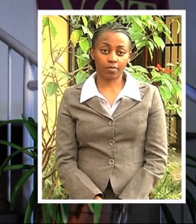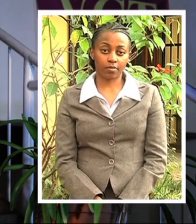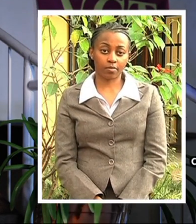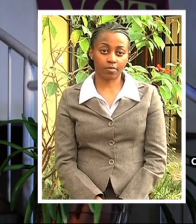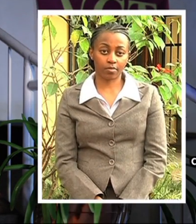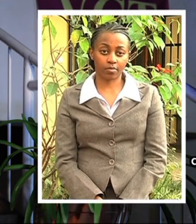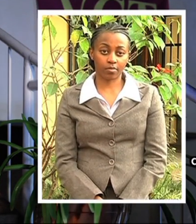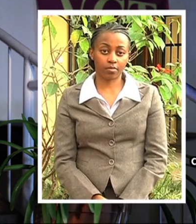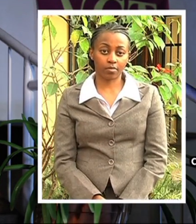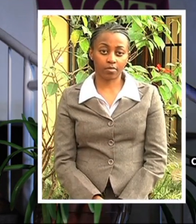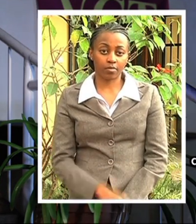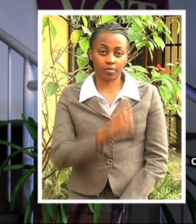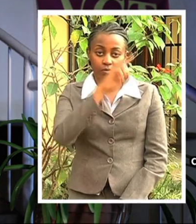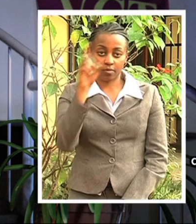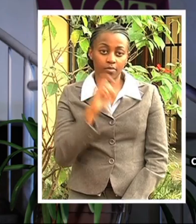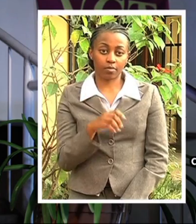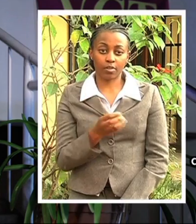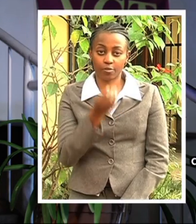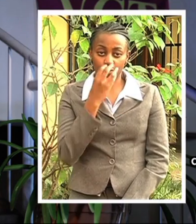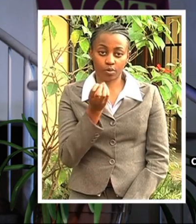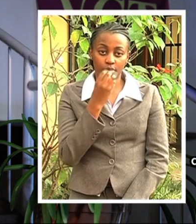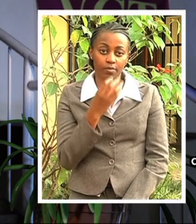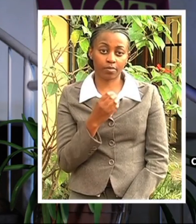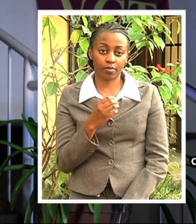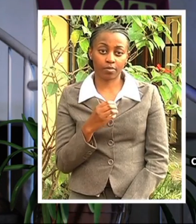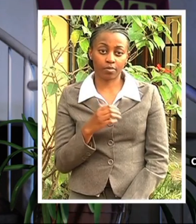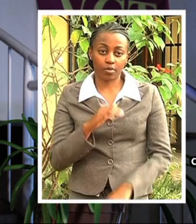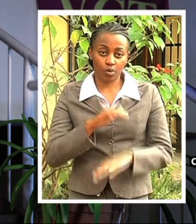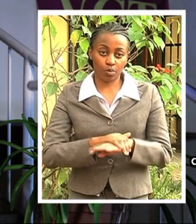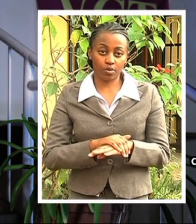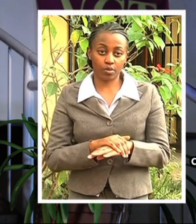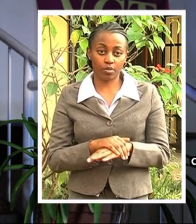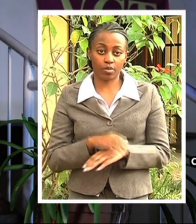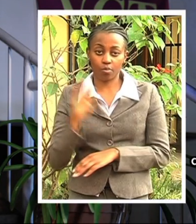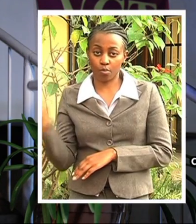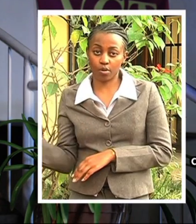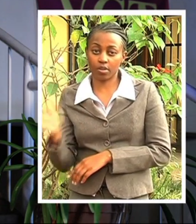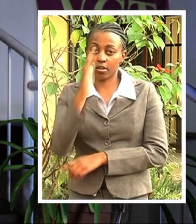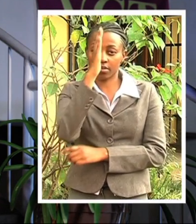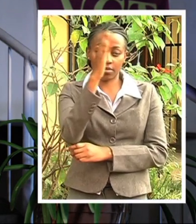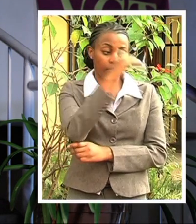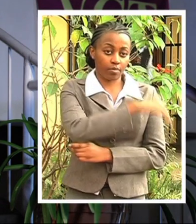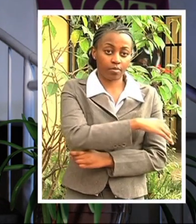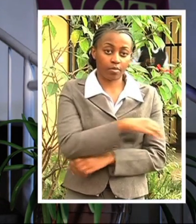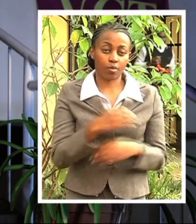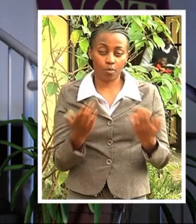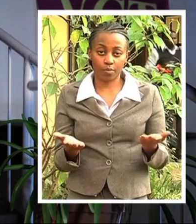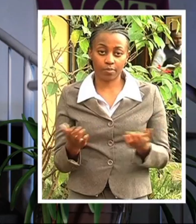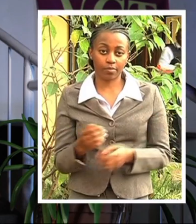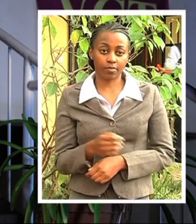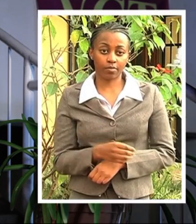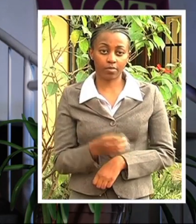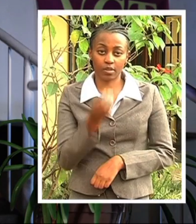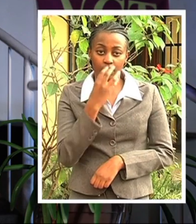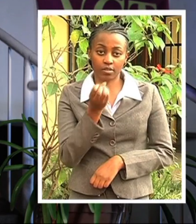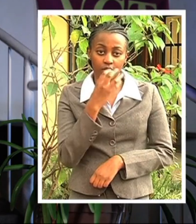evaluate and also explain the results, the outcome of your weight and your BMI to you. What are the dietary